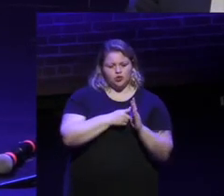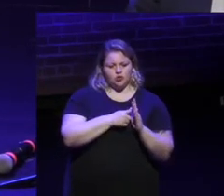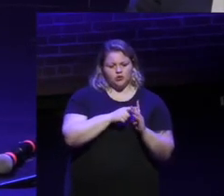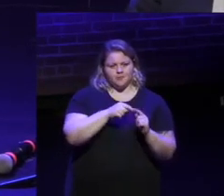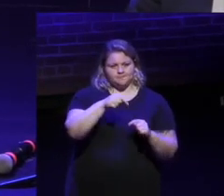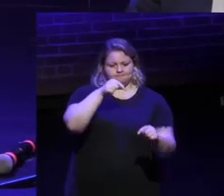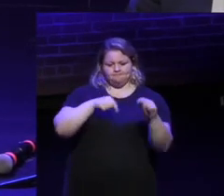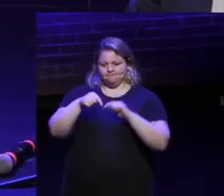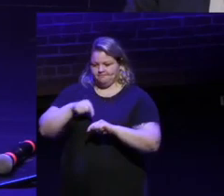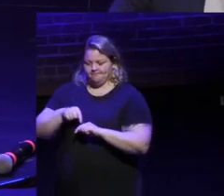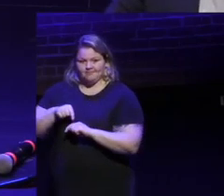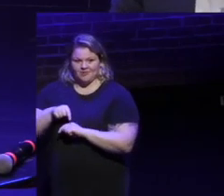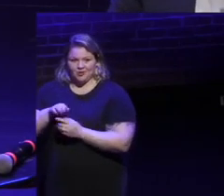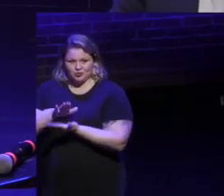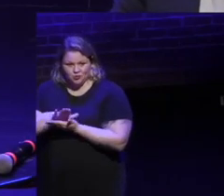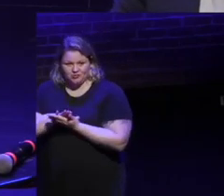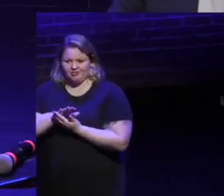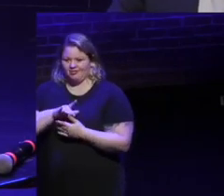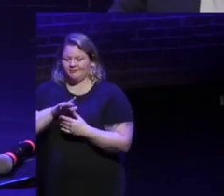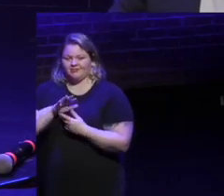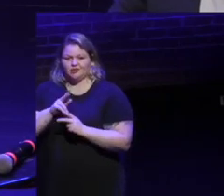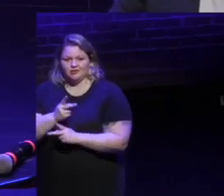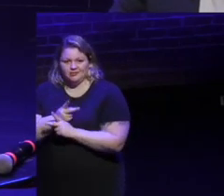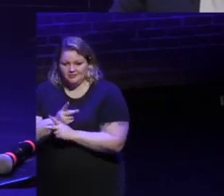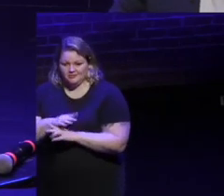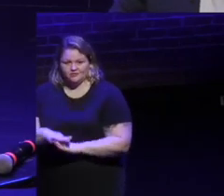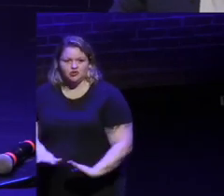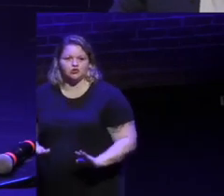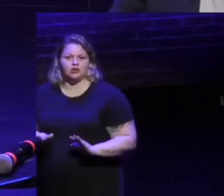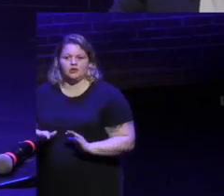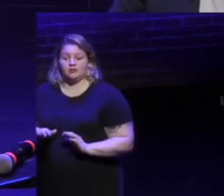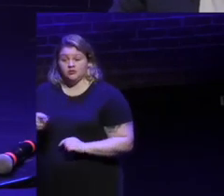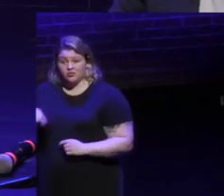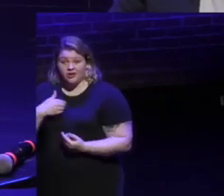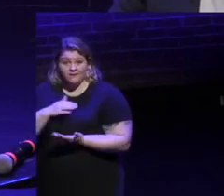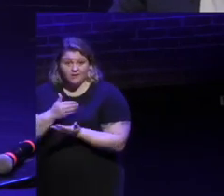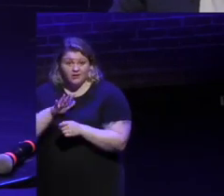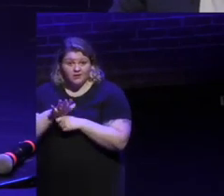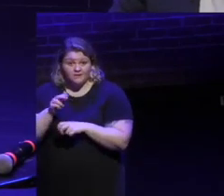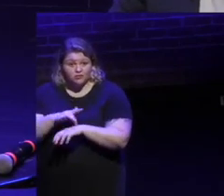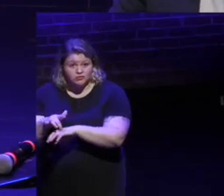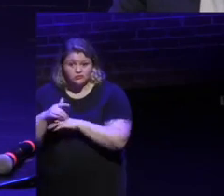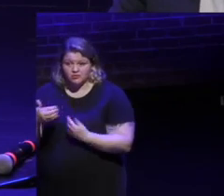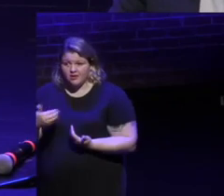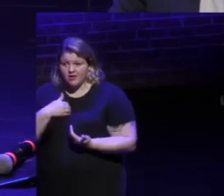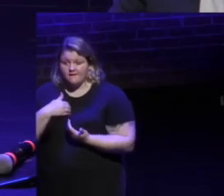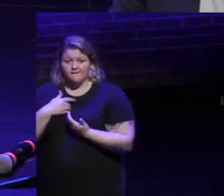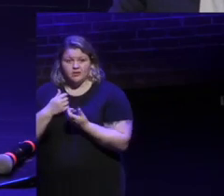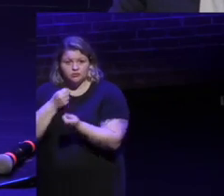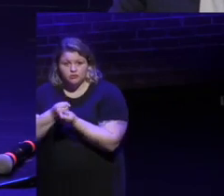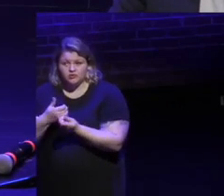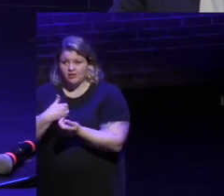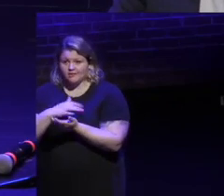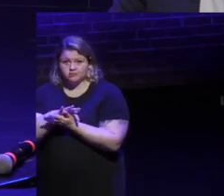child care centers. And are there arts programs that are embedded within, are they supported? And then are they supported all the way through the